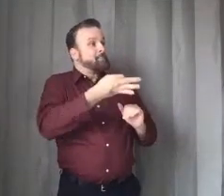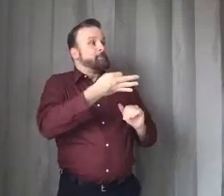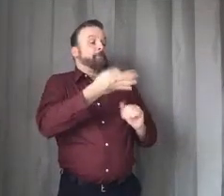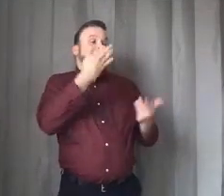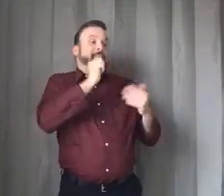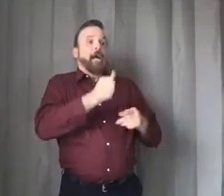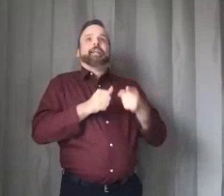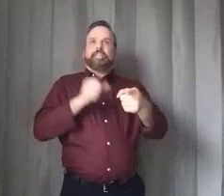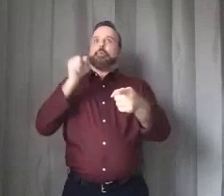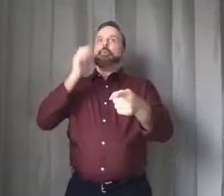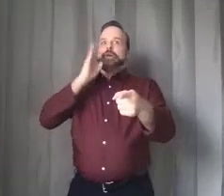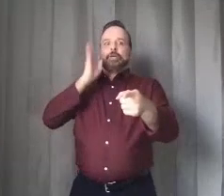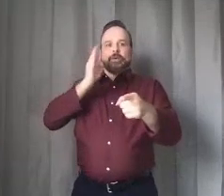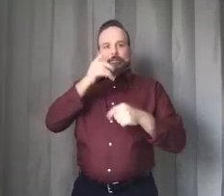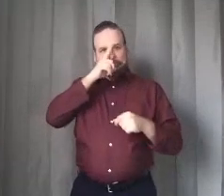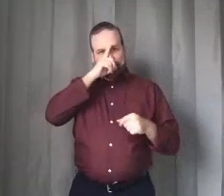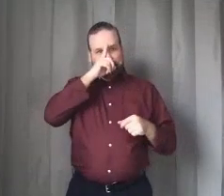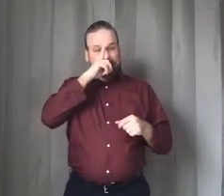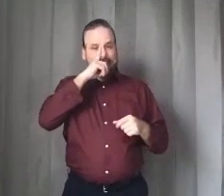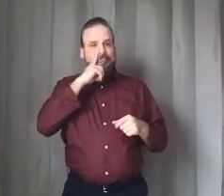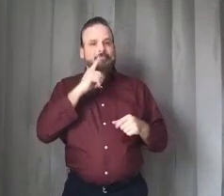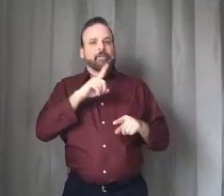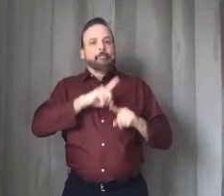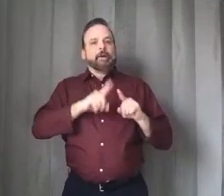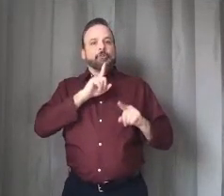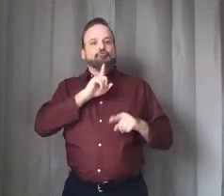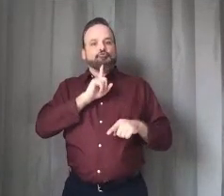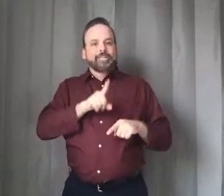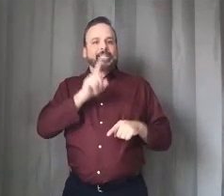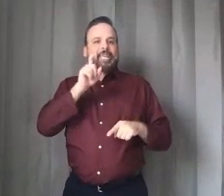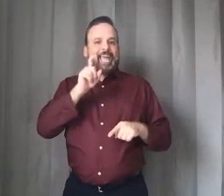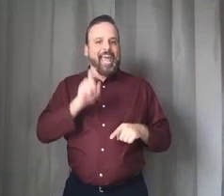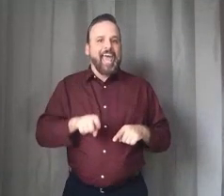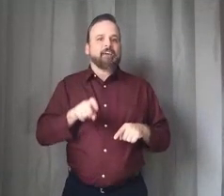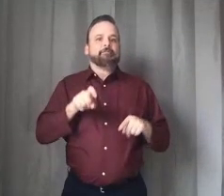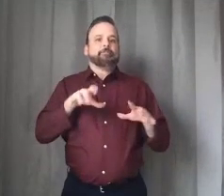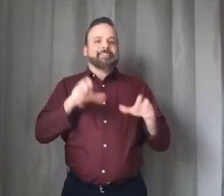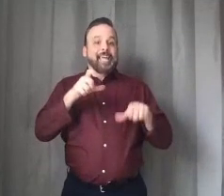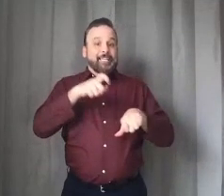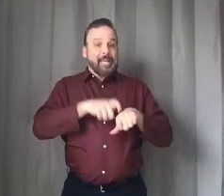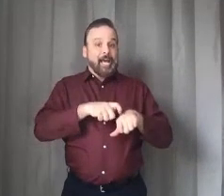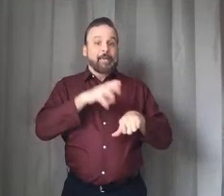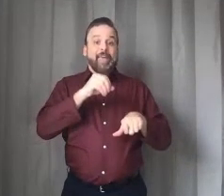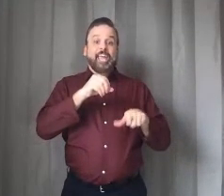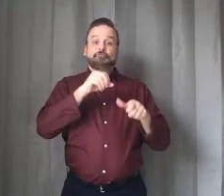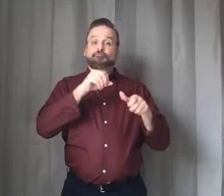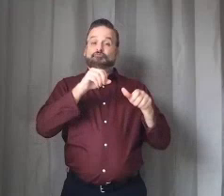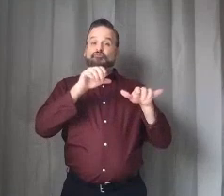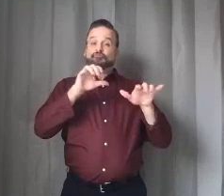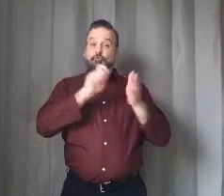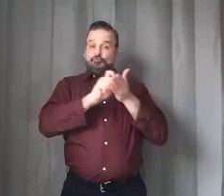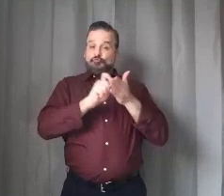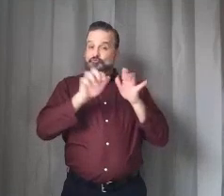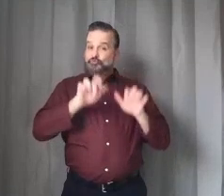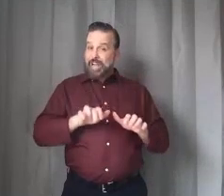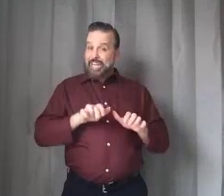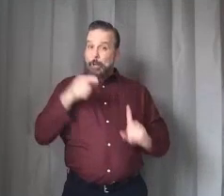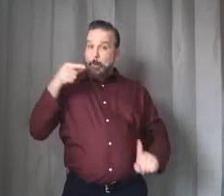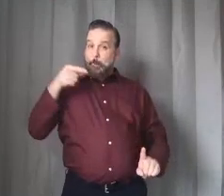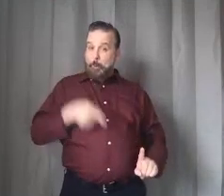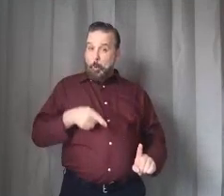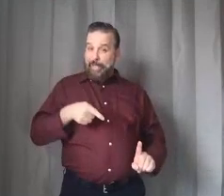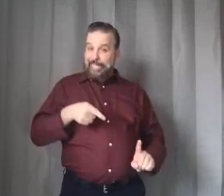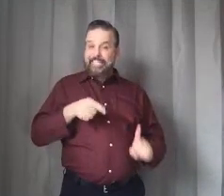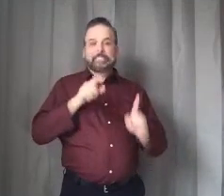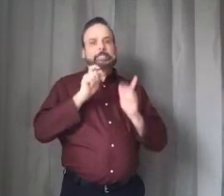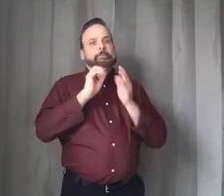will. Yeah. But you have to put in the time, and writing is rewriting. You know, that's, and it's not like moving sentences around.